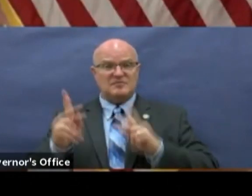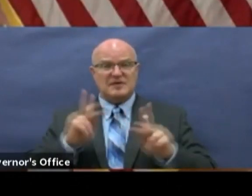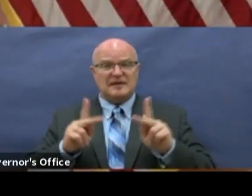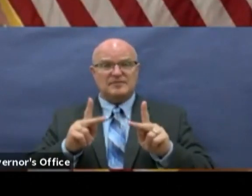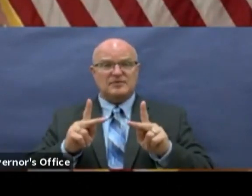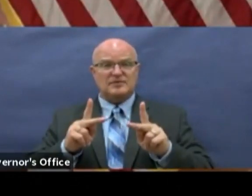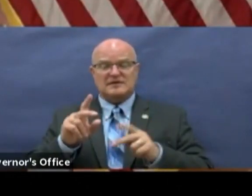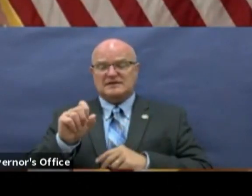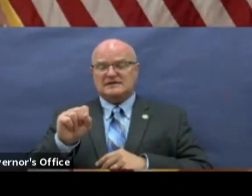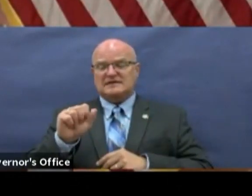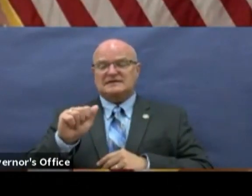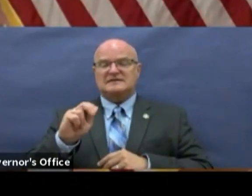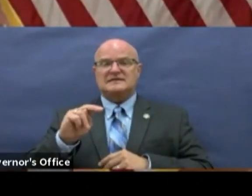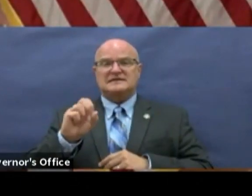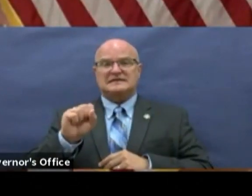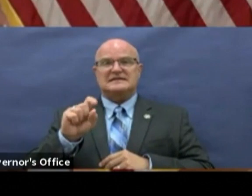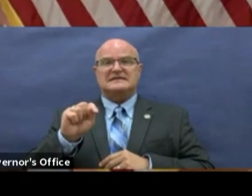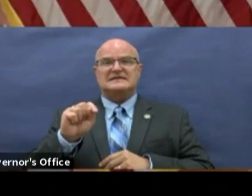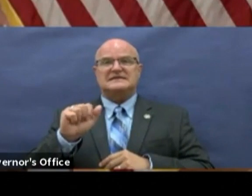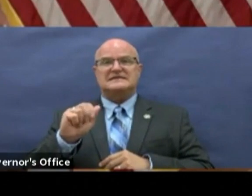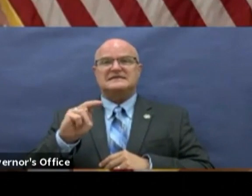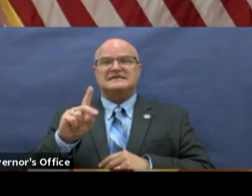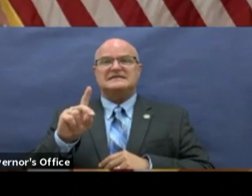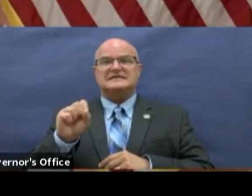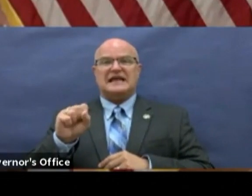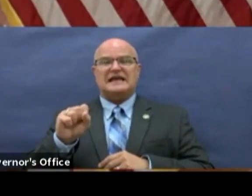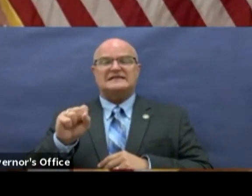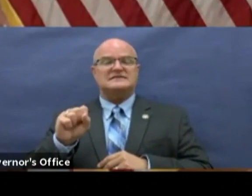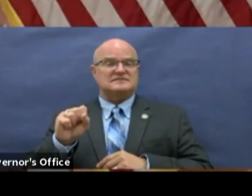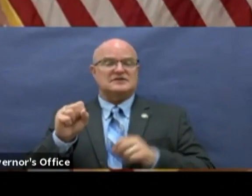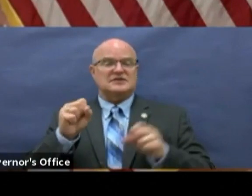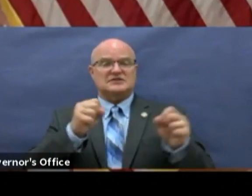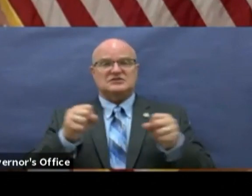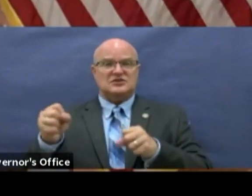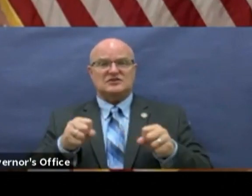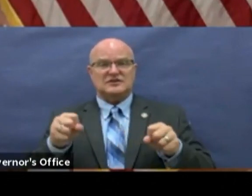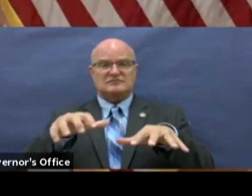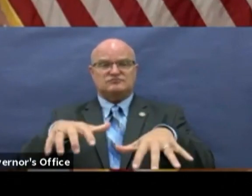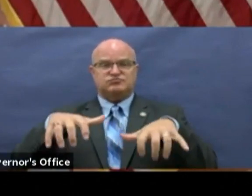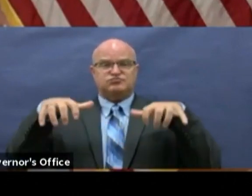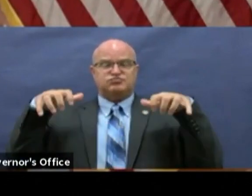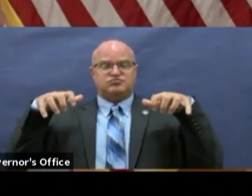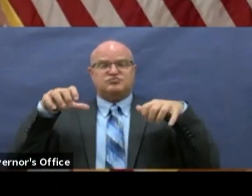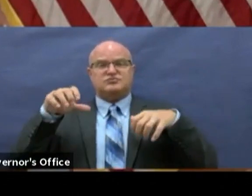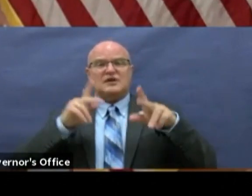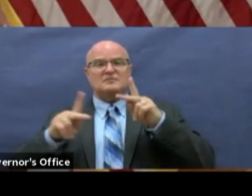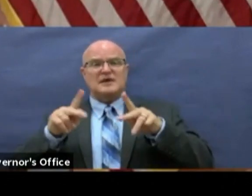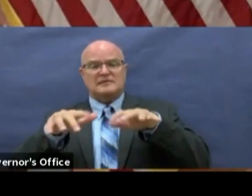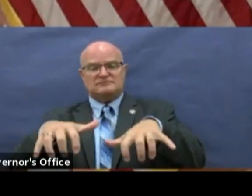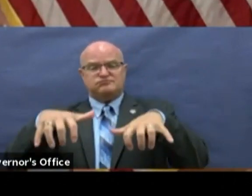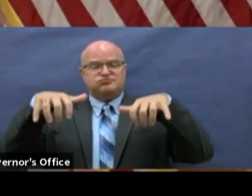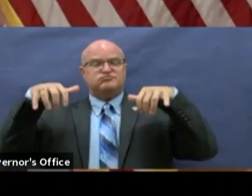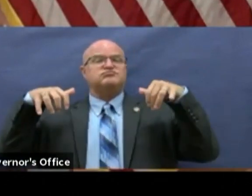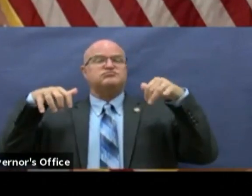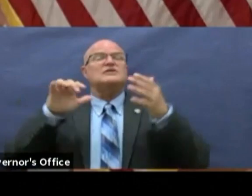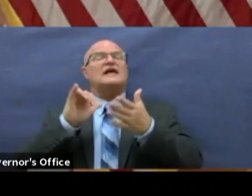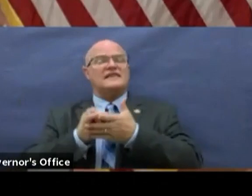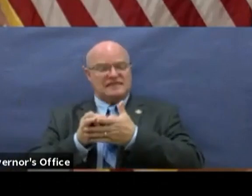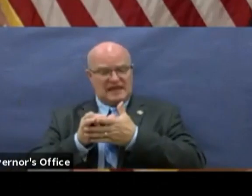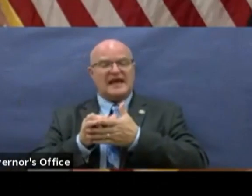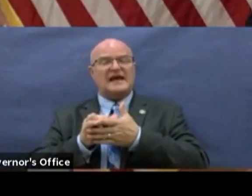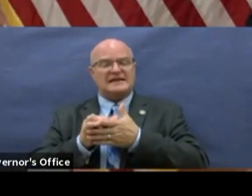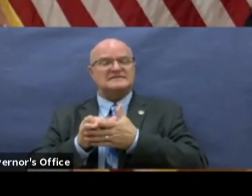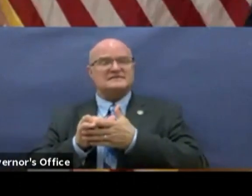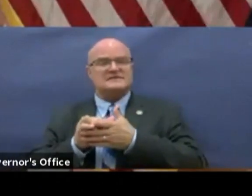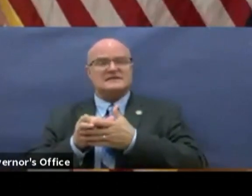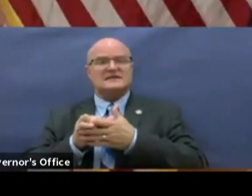stands, they have to be distanced. The cheerleaders have to be distanced. And so that is really consistent with what the White